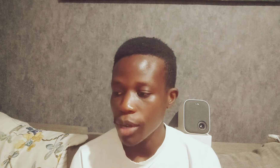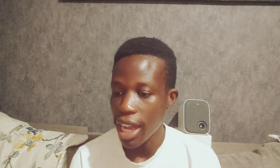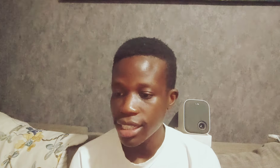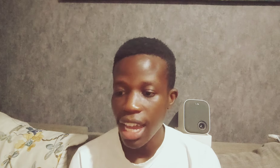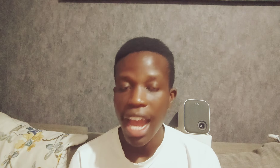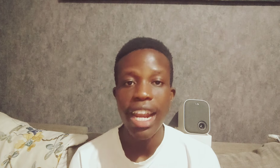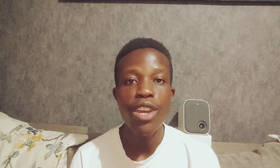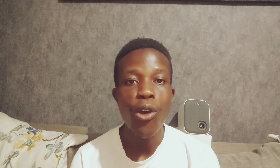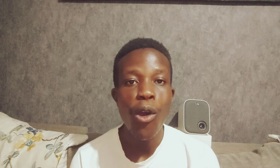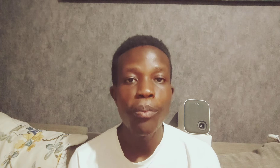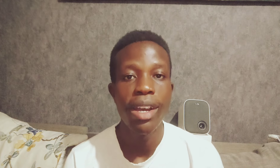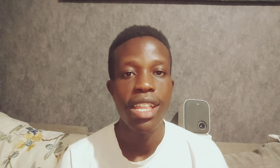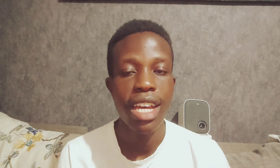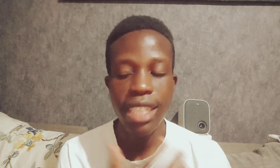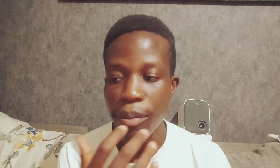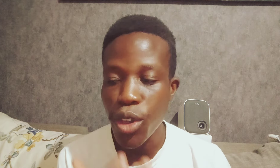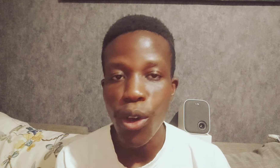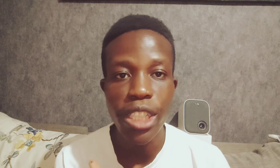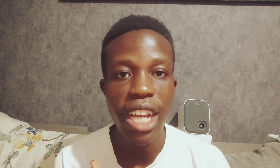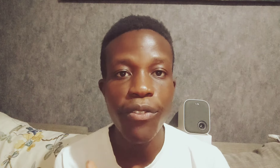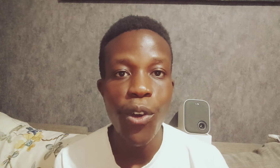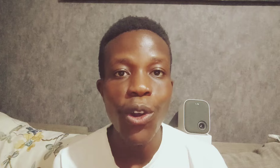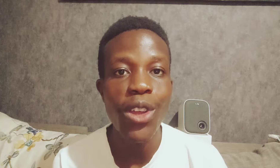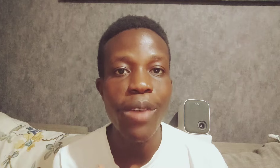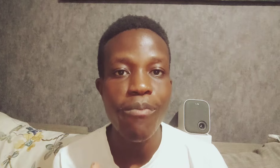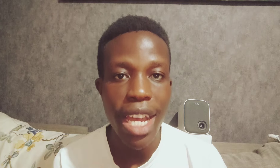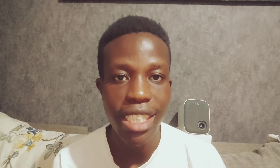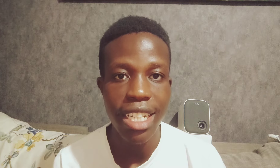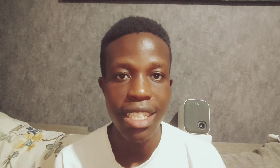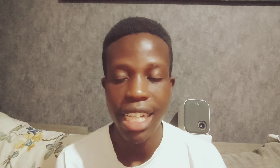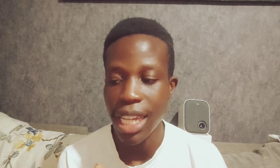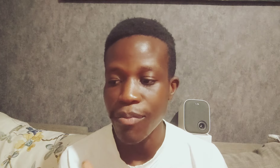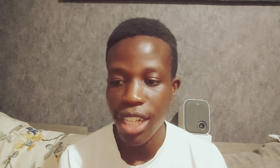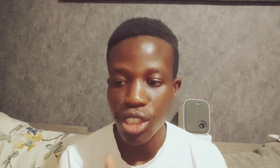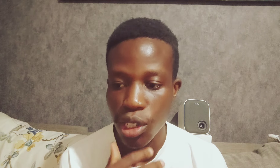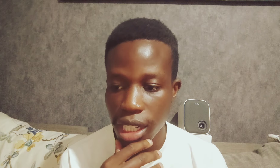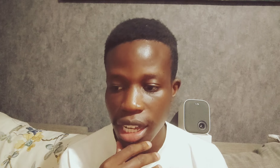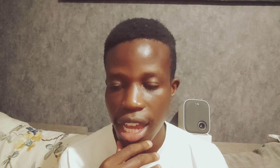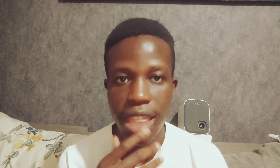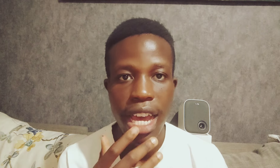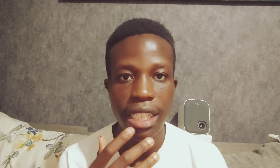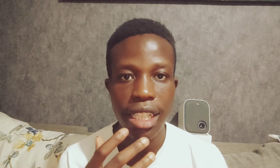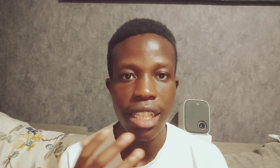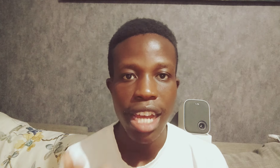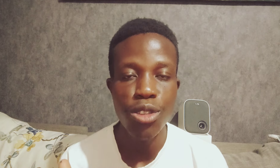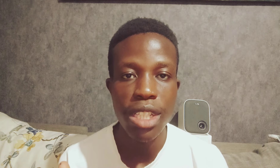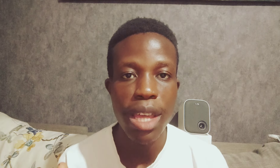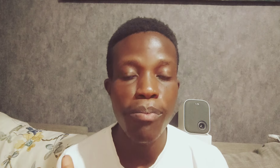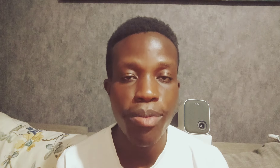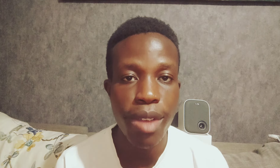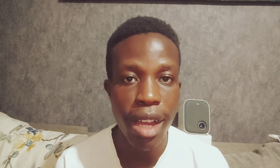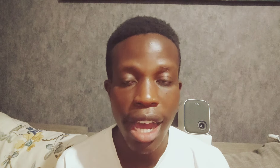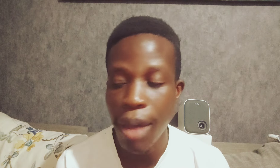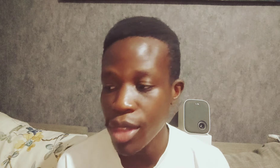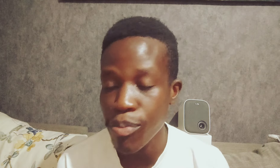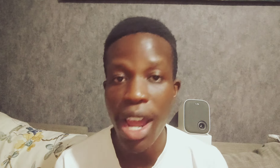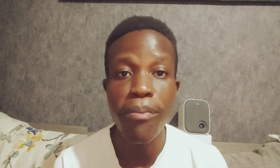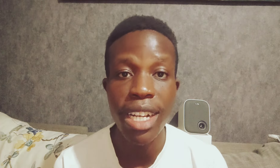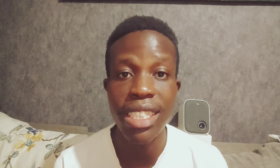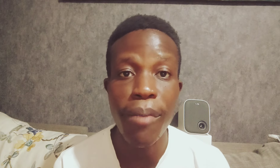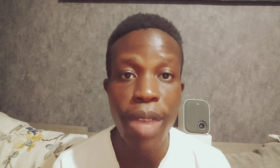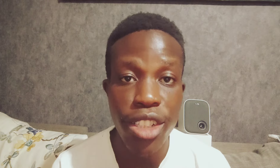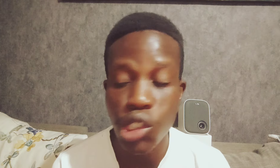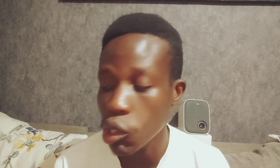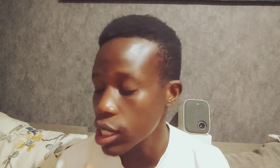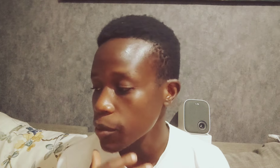all so, so much, and I hope that you all shall follow the measures that I mentioned and that which the